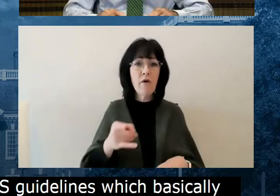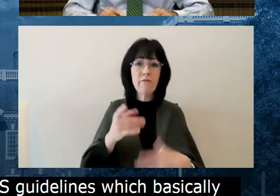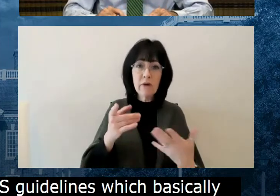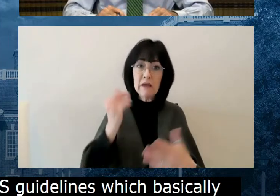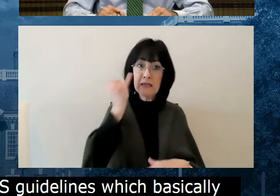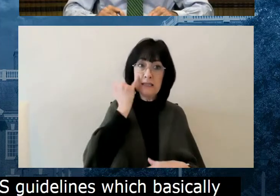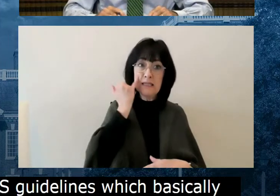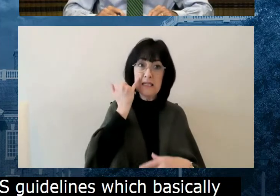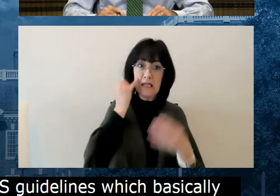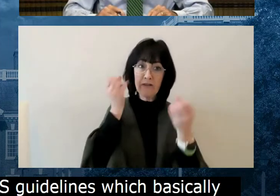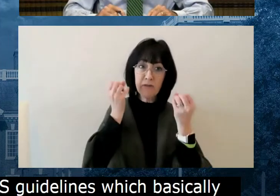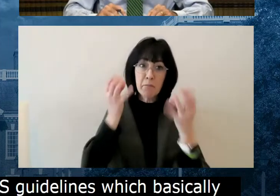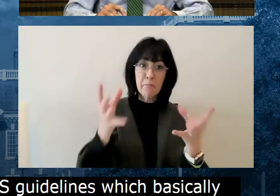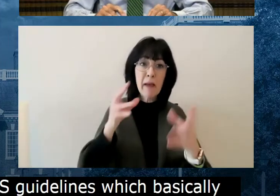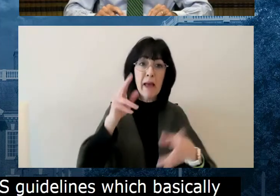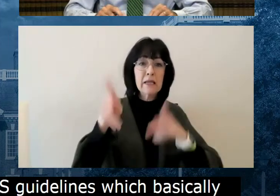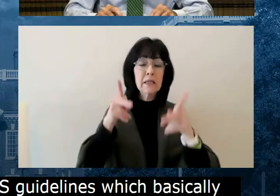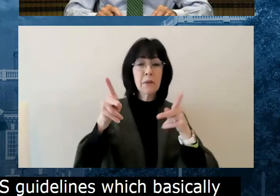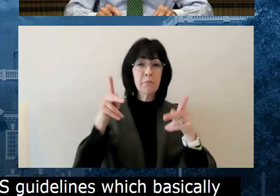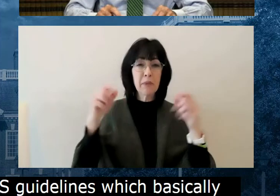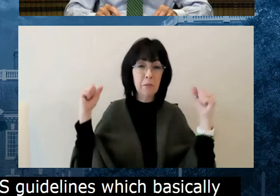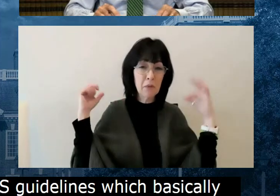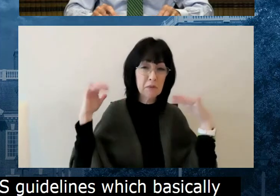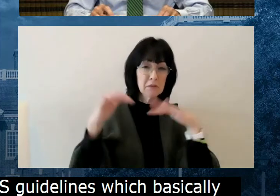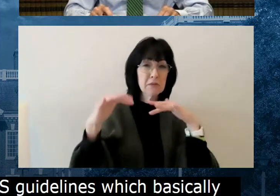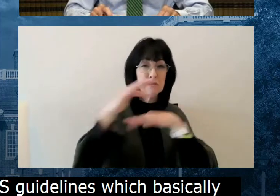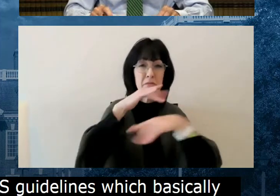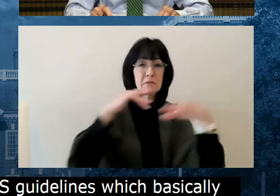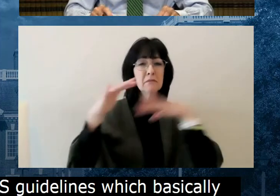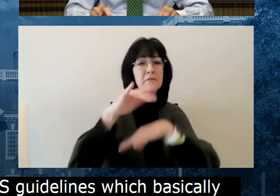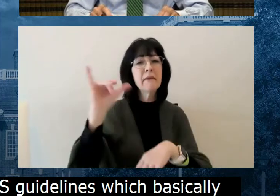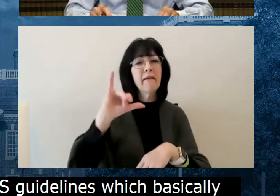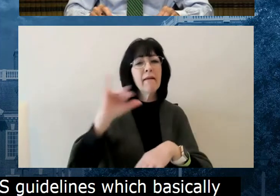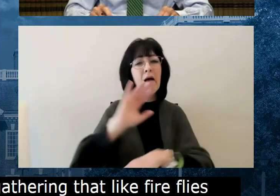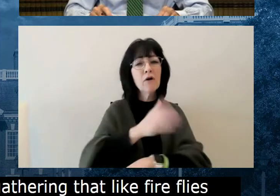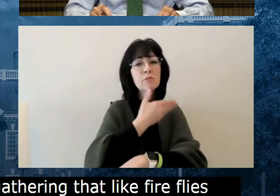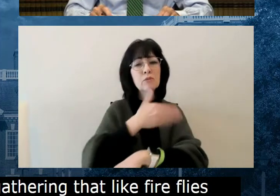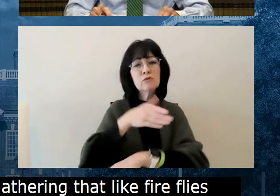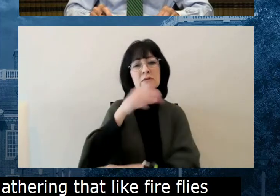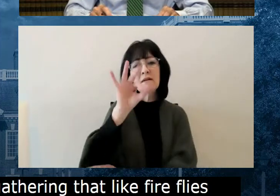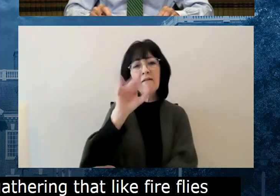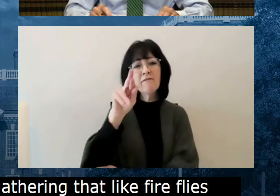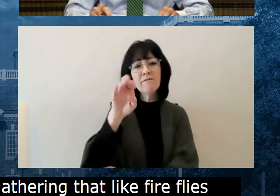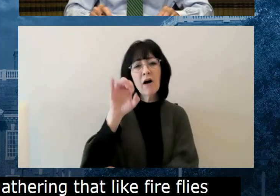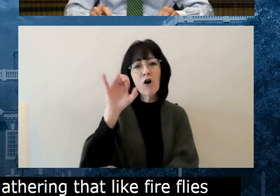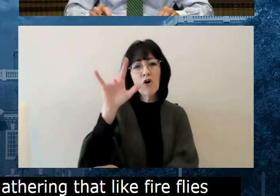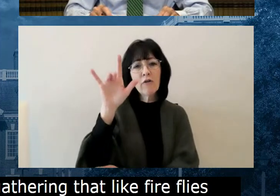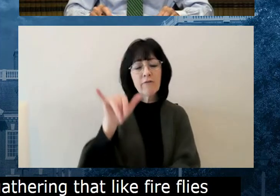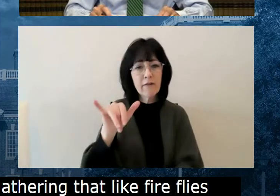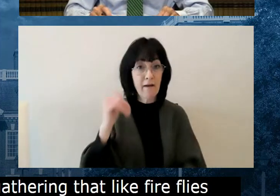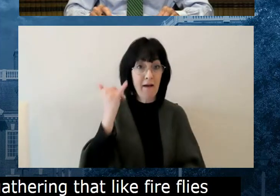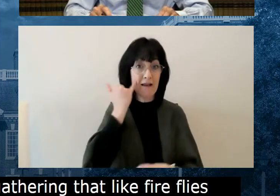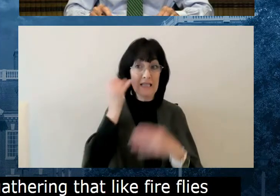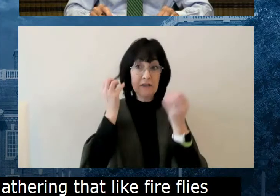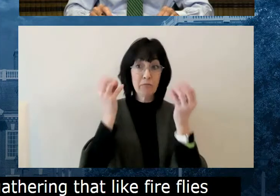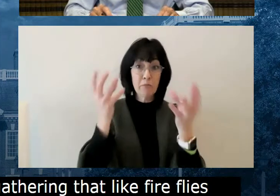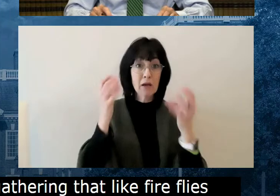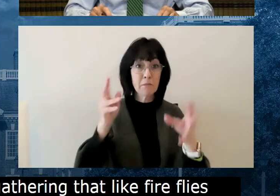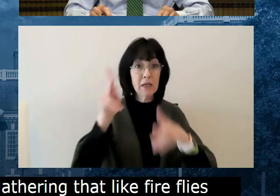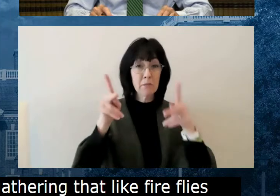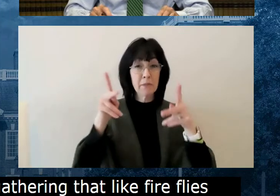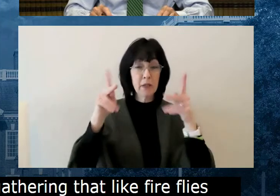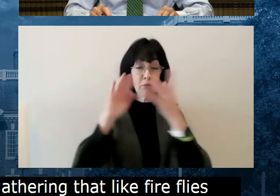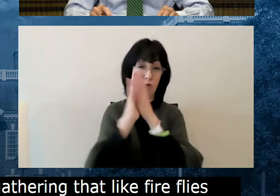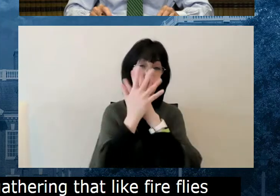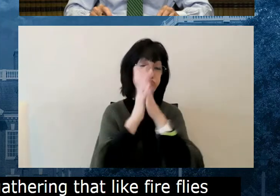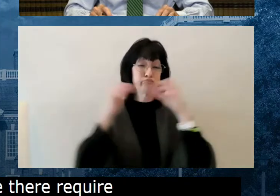that, like Firefly, some of the big events we have in our state will require mask wearing and approval from